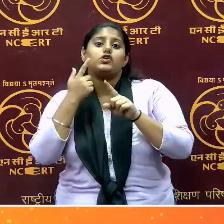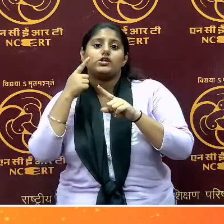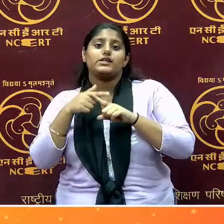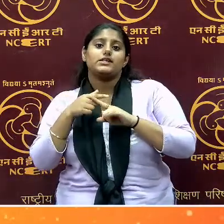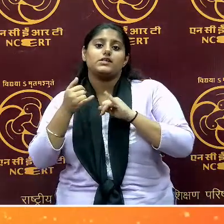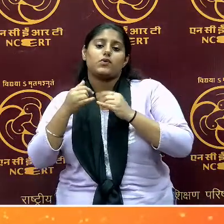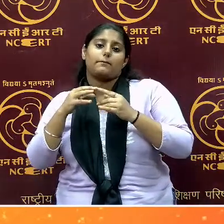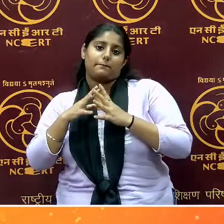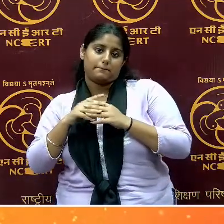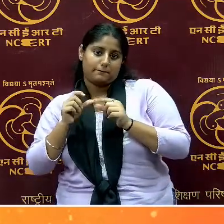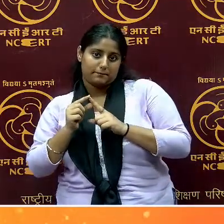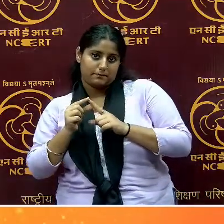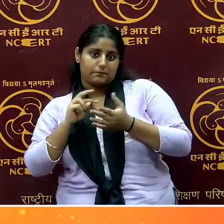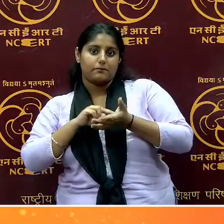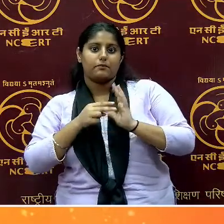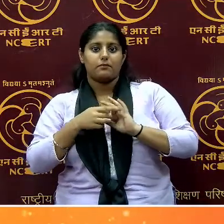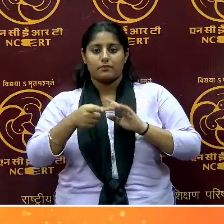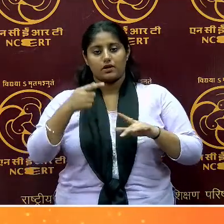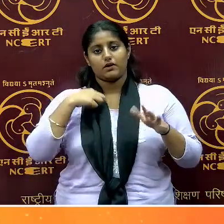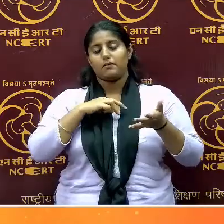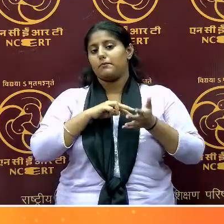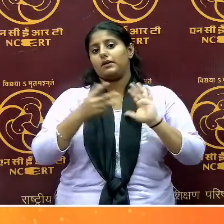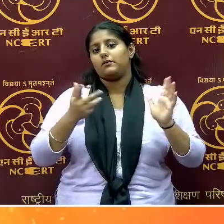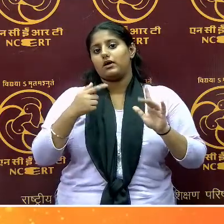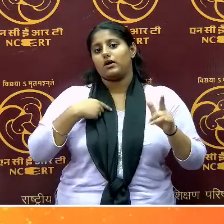digit swap? In the number